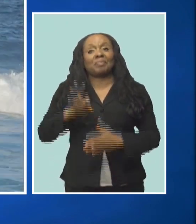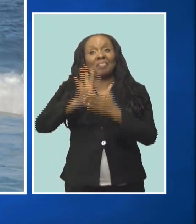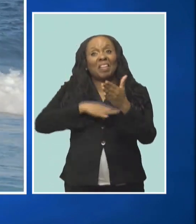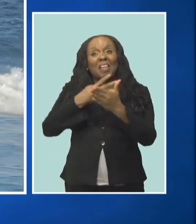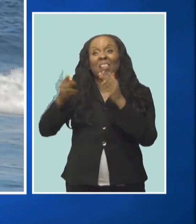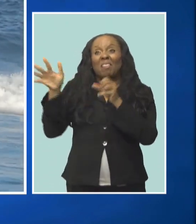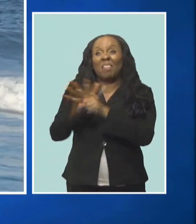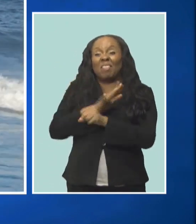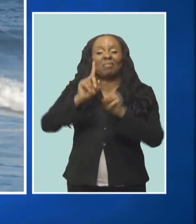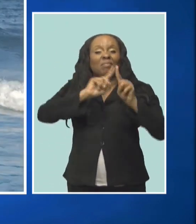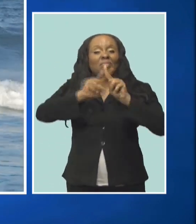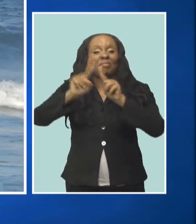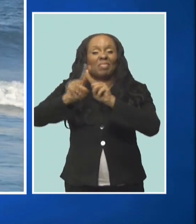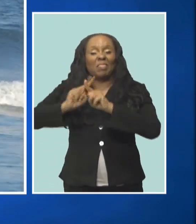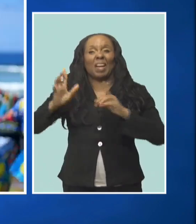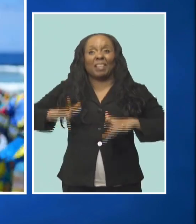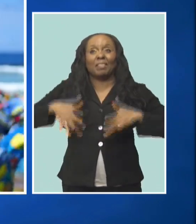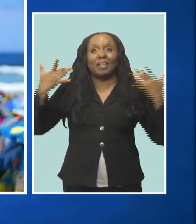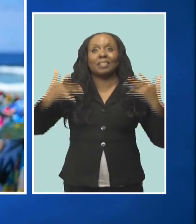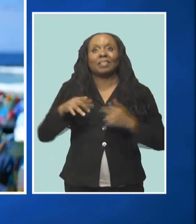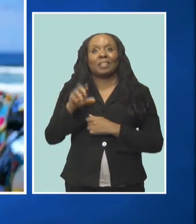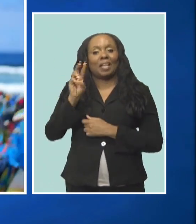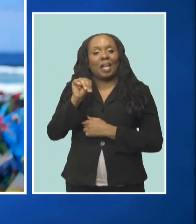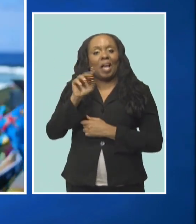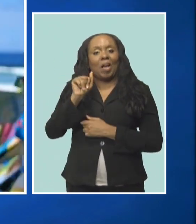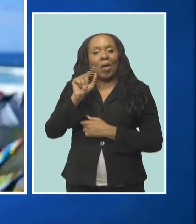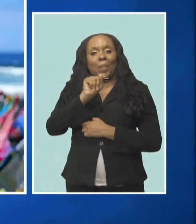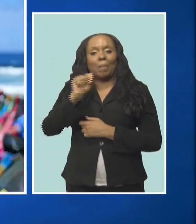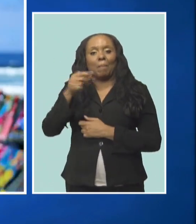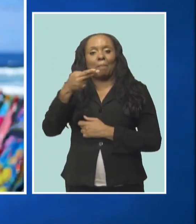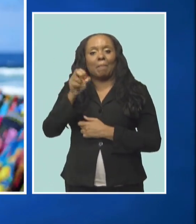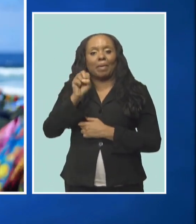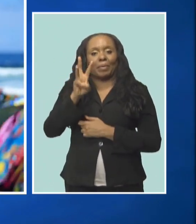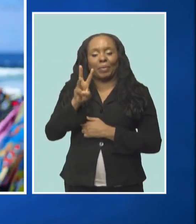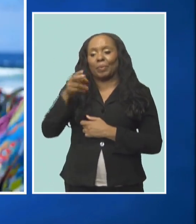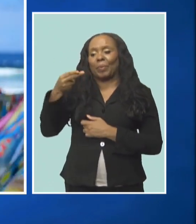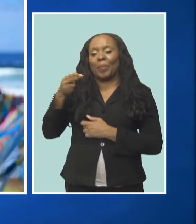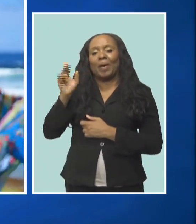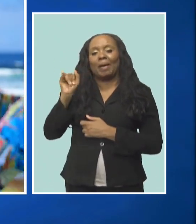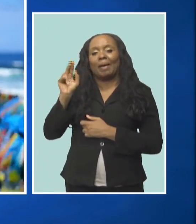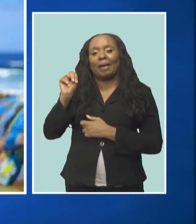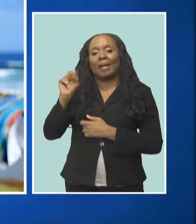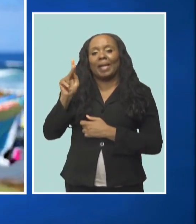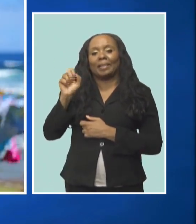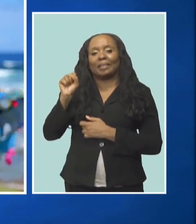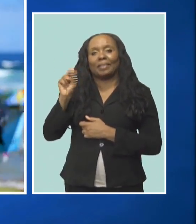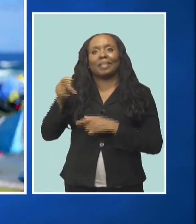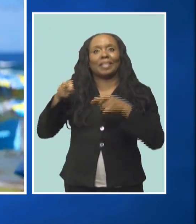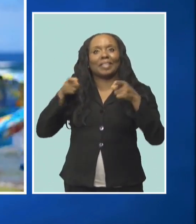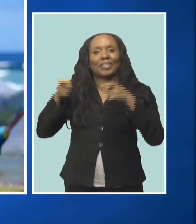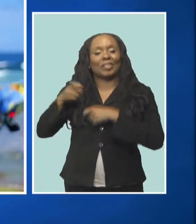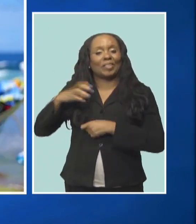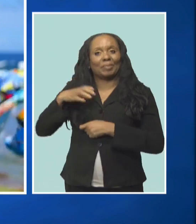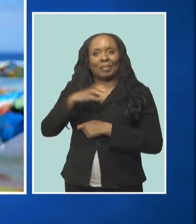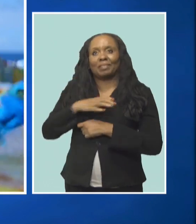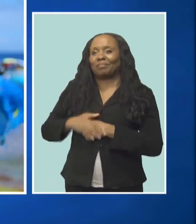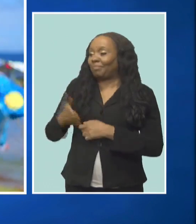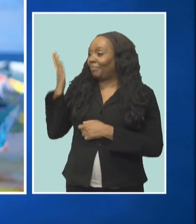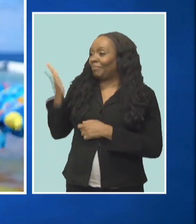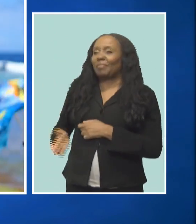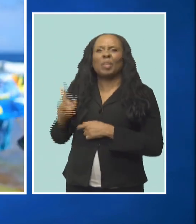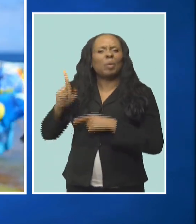with exciting events. Matthew Hinkson is the chairman of the St. Joseph Regathering Committee. When you think about St. Joseph, you think